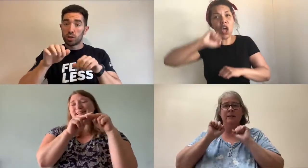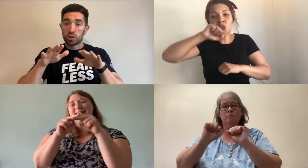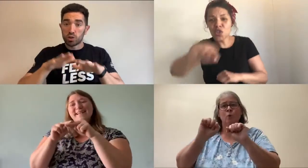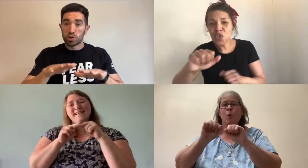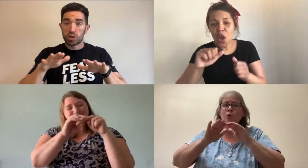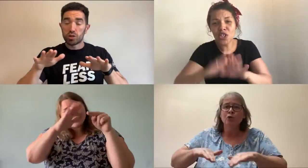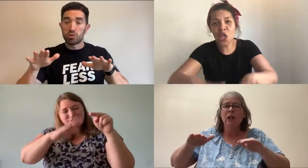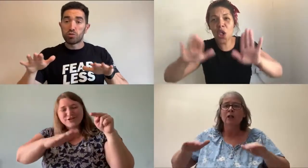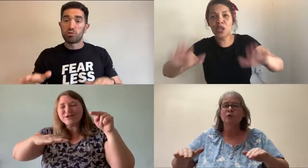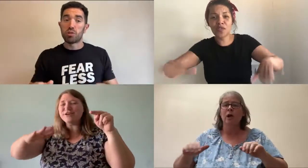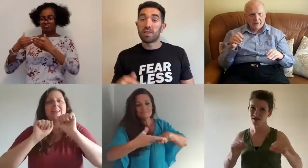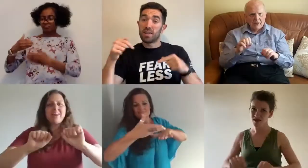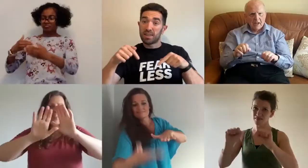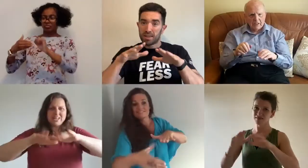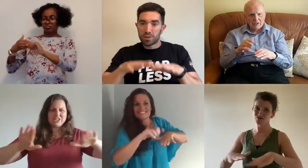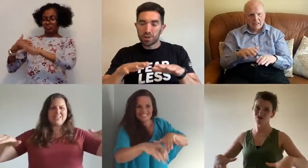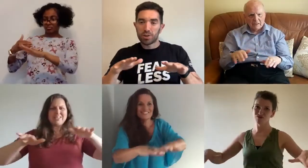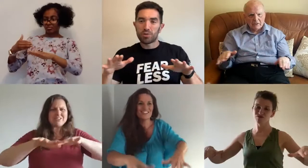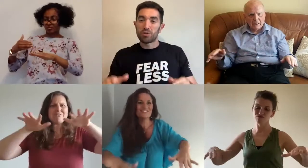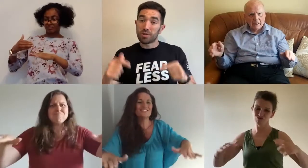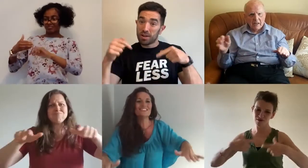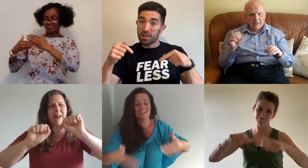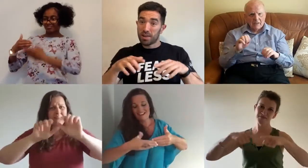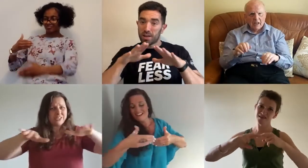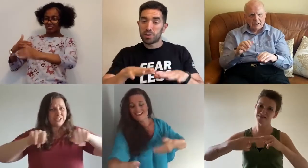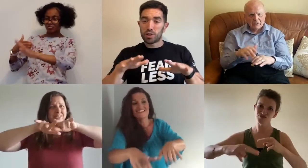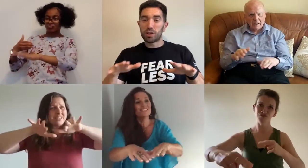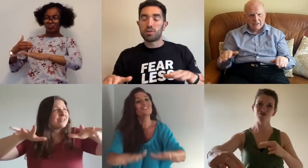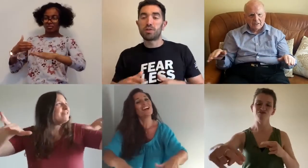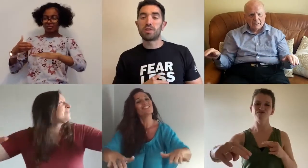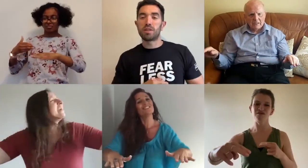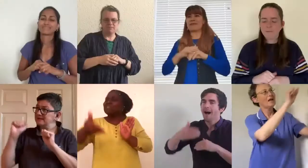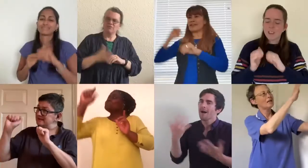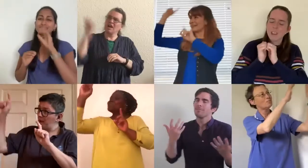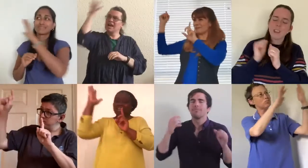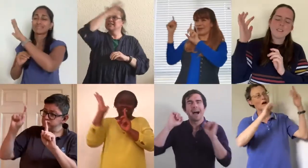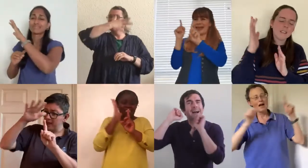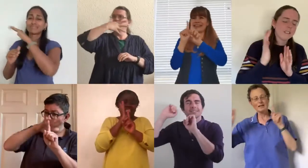Children, and the children.